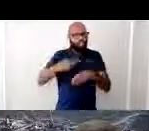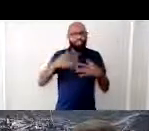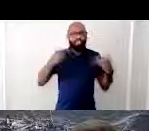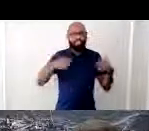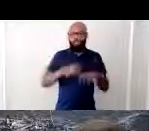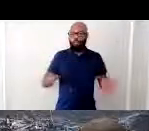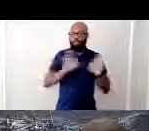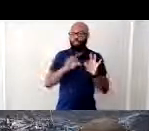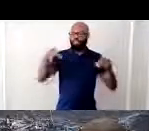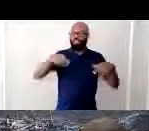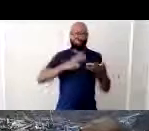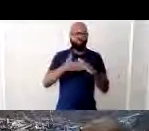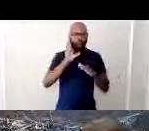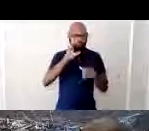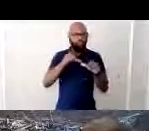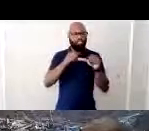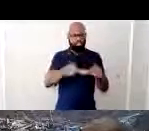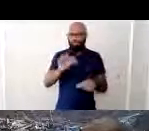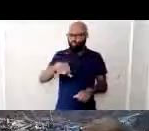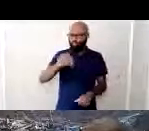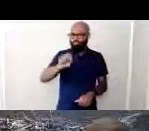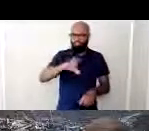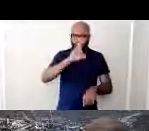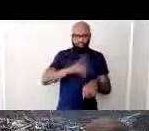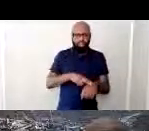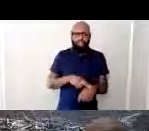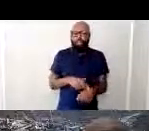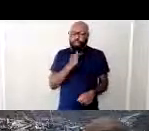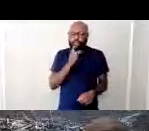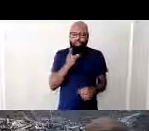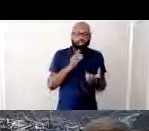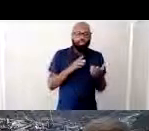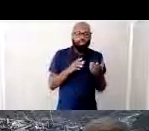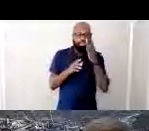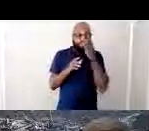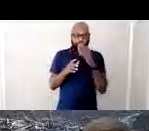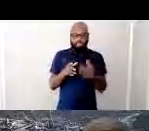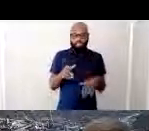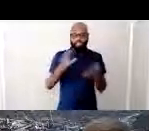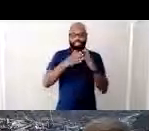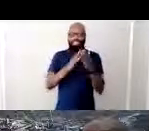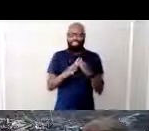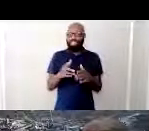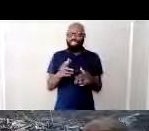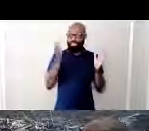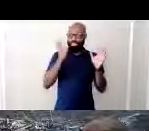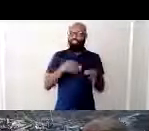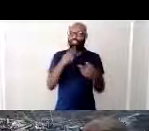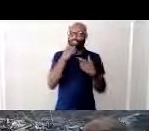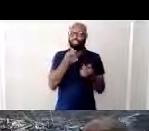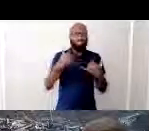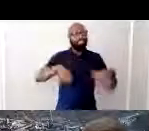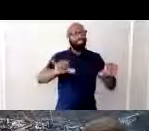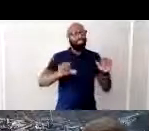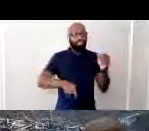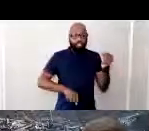are going to continue. You know, I don't think the city has any interest in, you know, not, you know, funding or supporting, you know, the Puerto Rican Festival or Cary Fest or